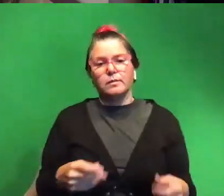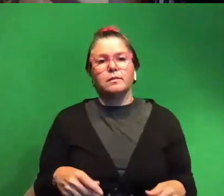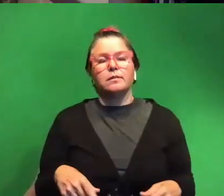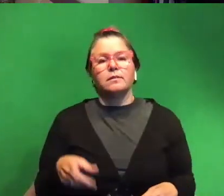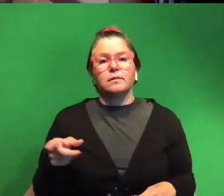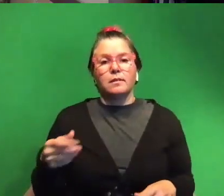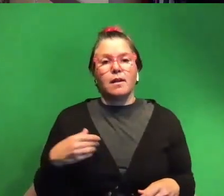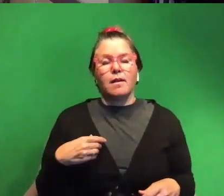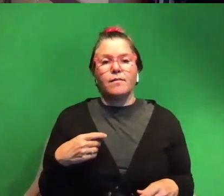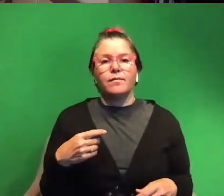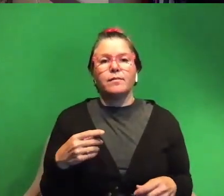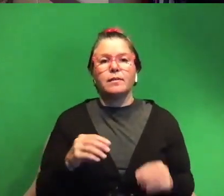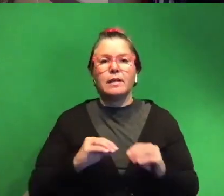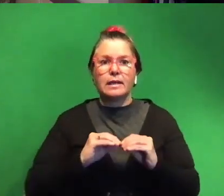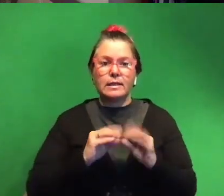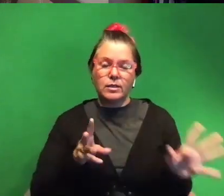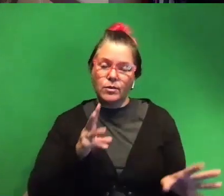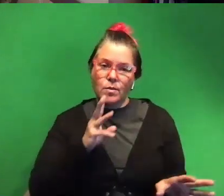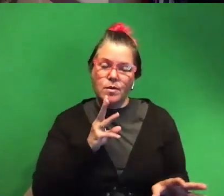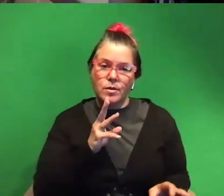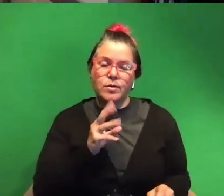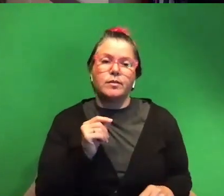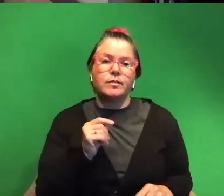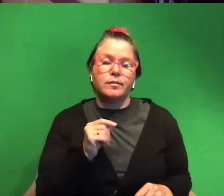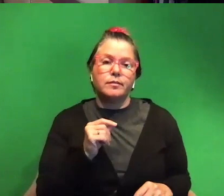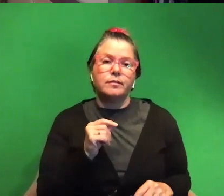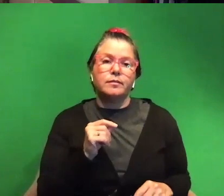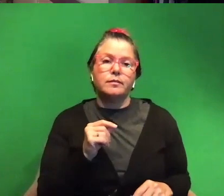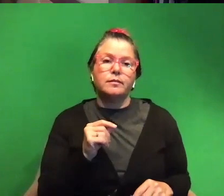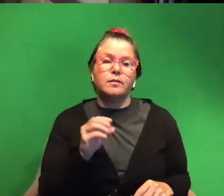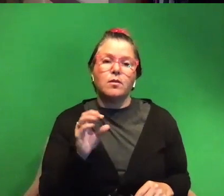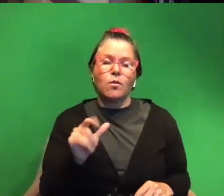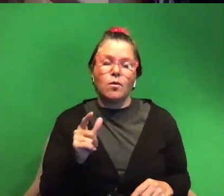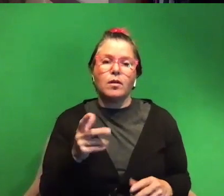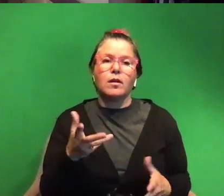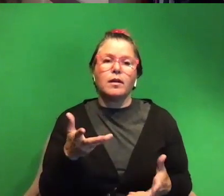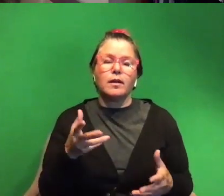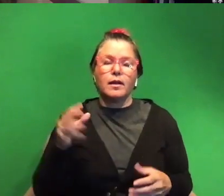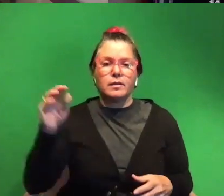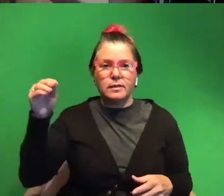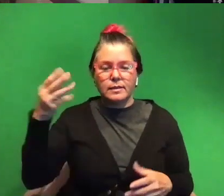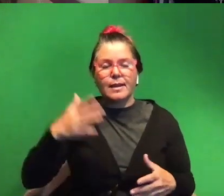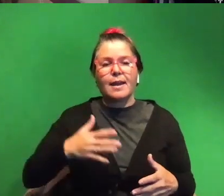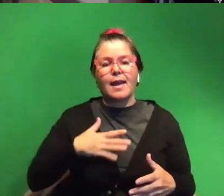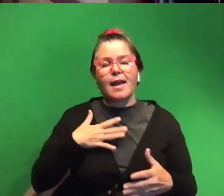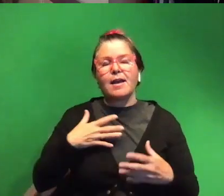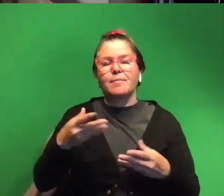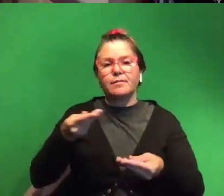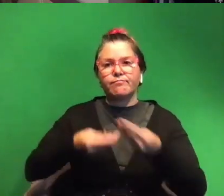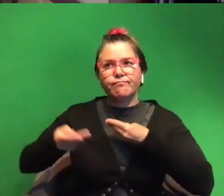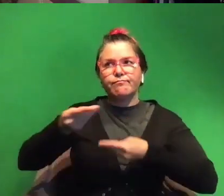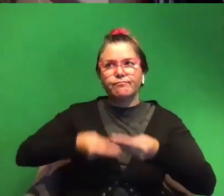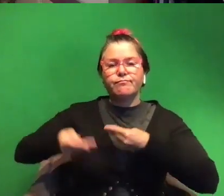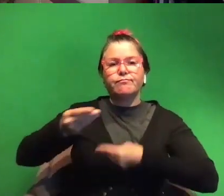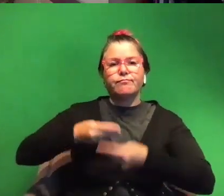have this really clear water where the corals are able to photosynthesize sort of happily, and they're